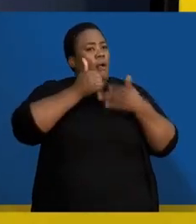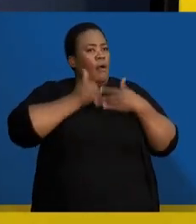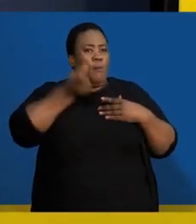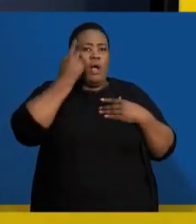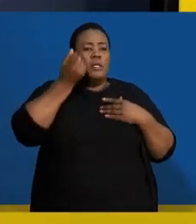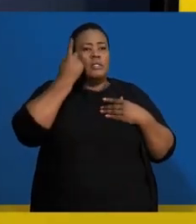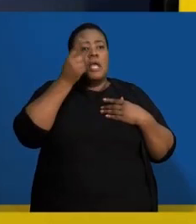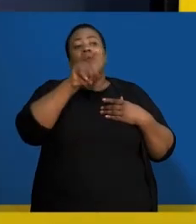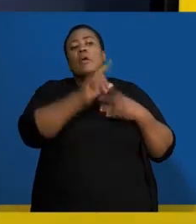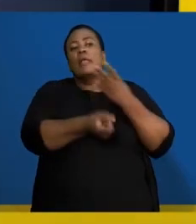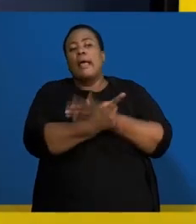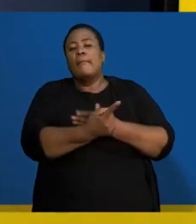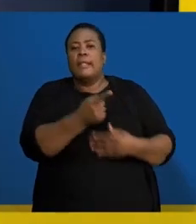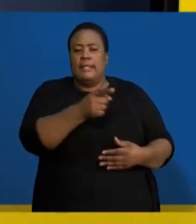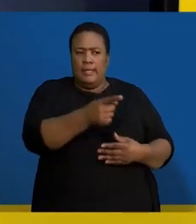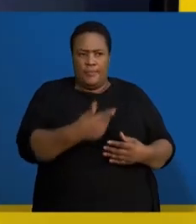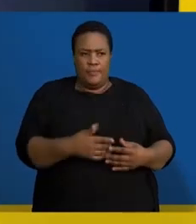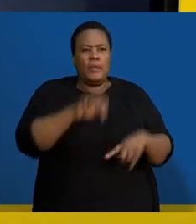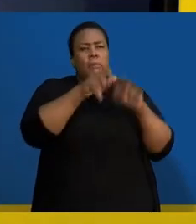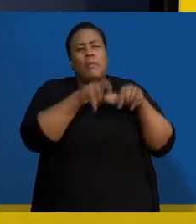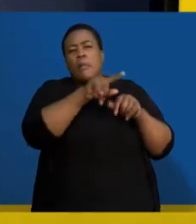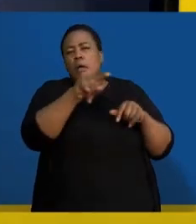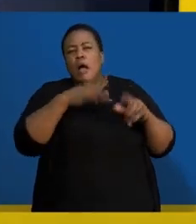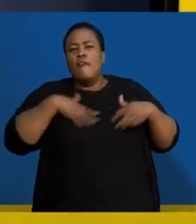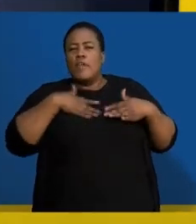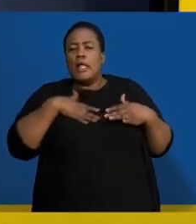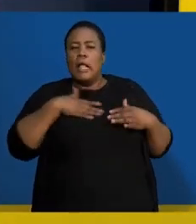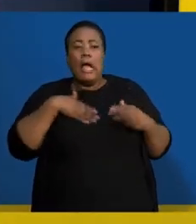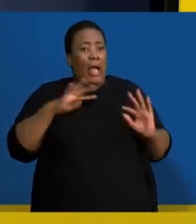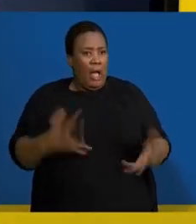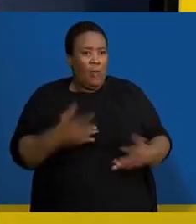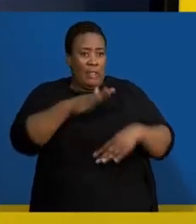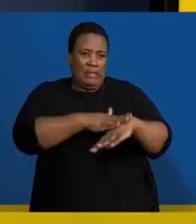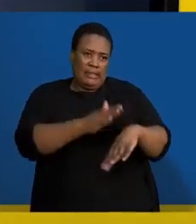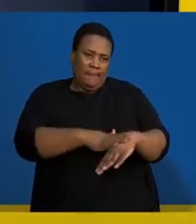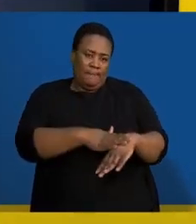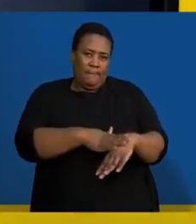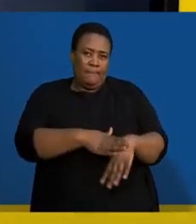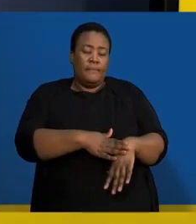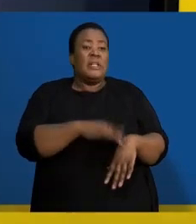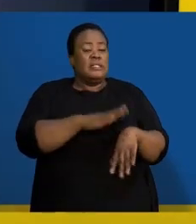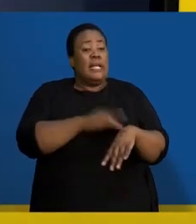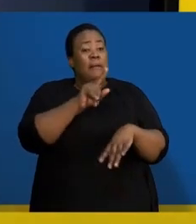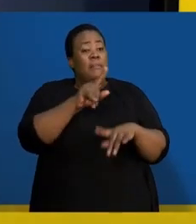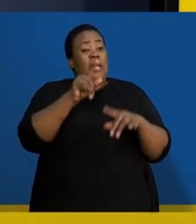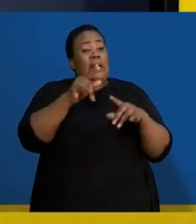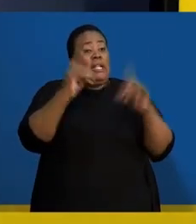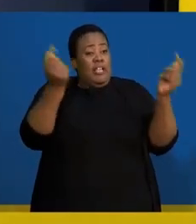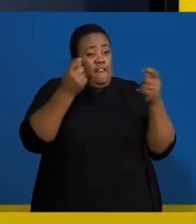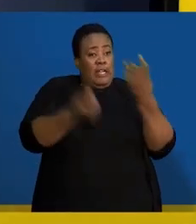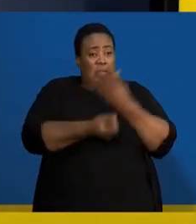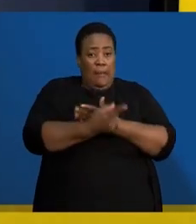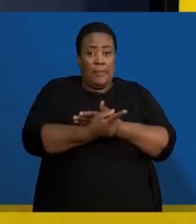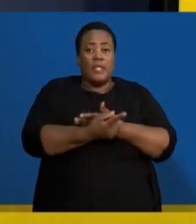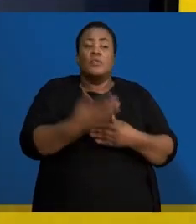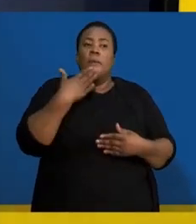on and how the people were feeling at that particular time when that event was taking place. So